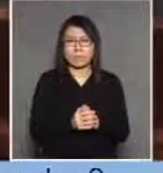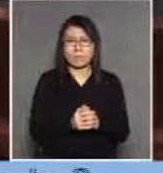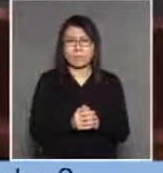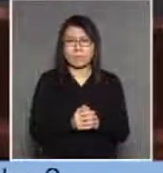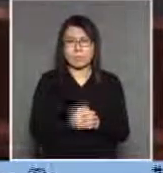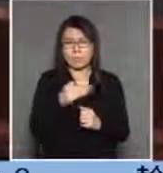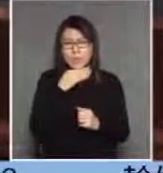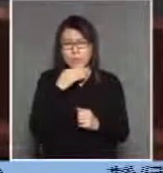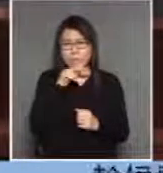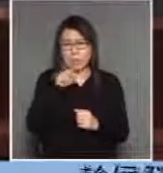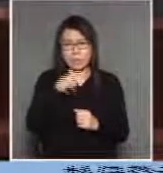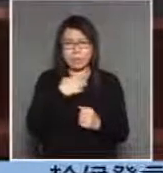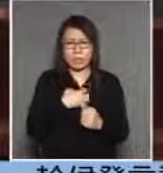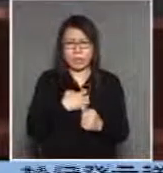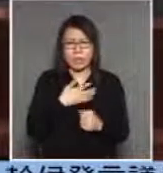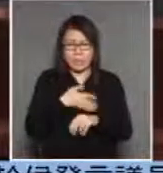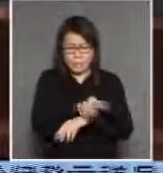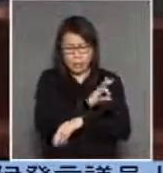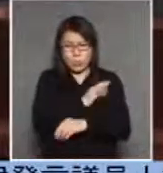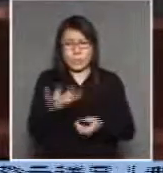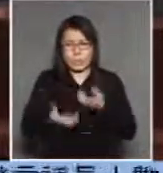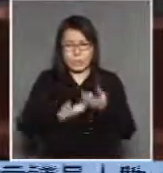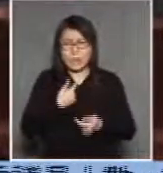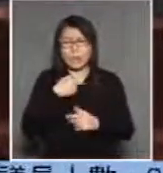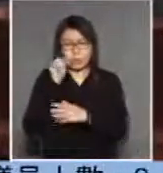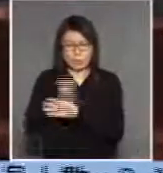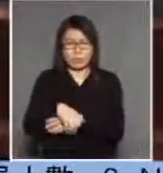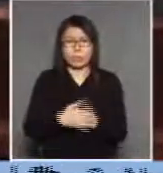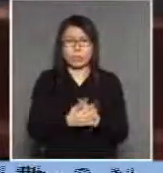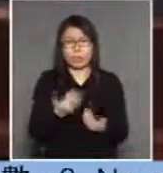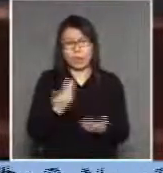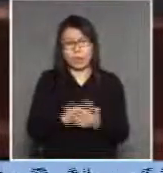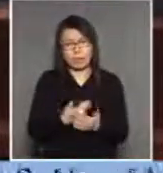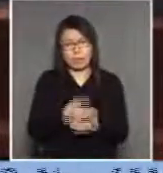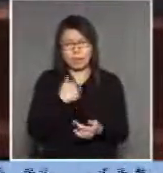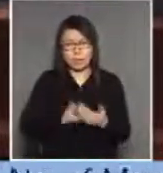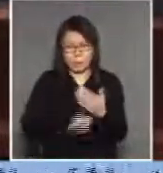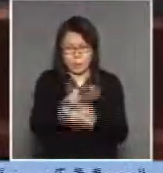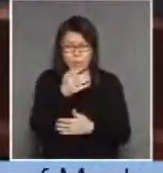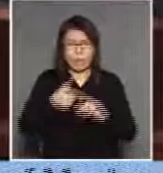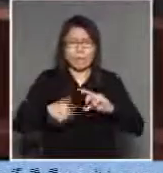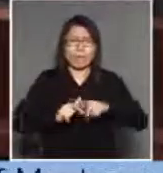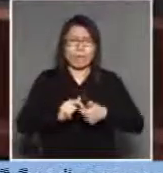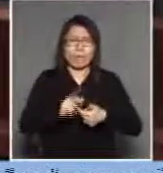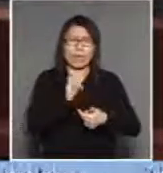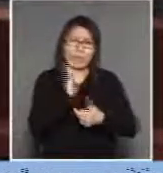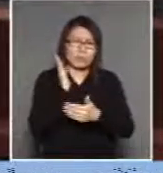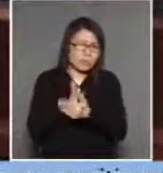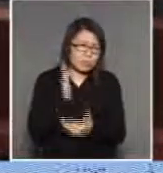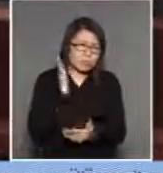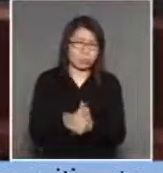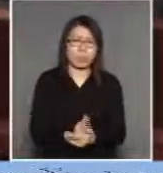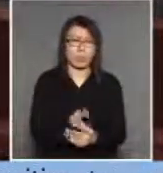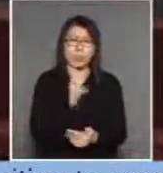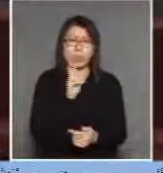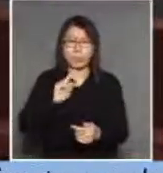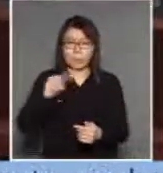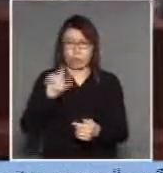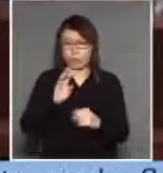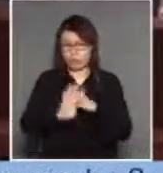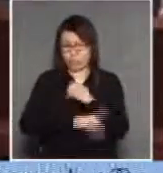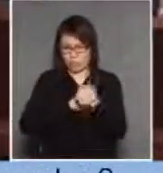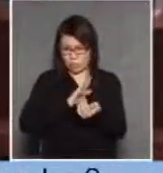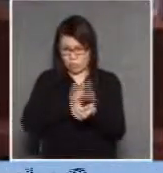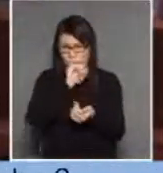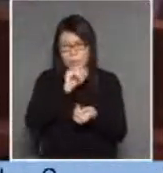rioters. They have a common point. They are humans and they are Chinese. Now